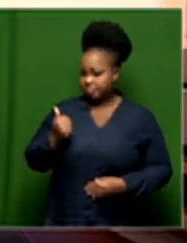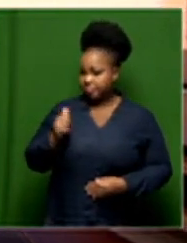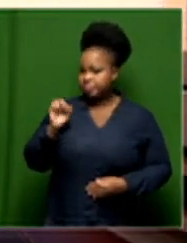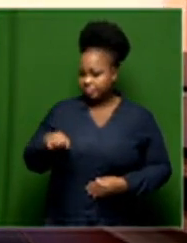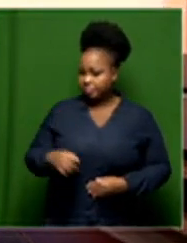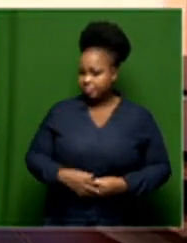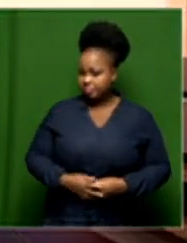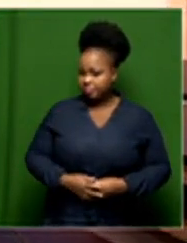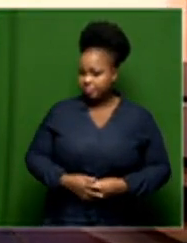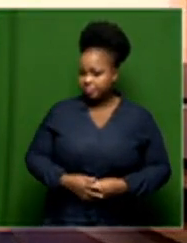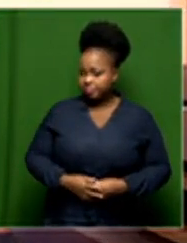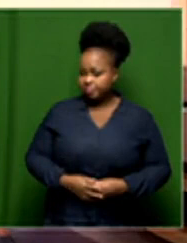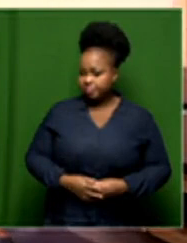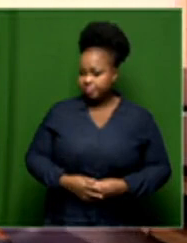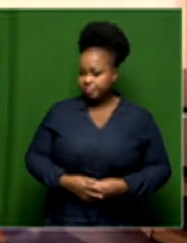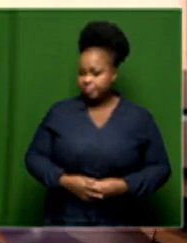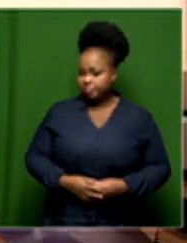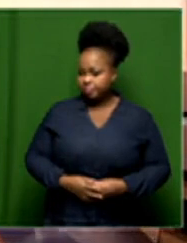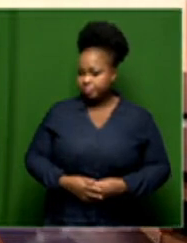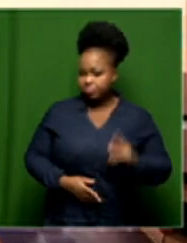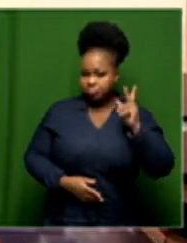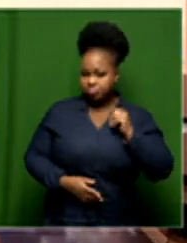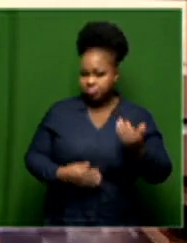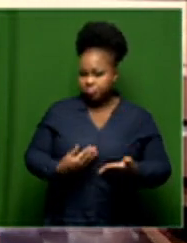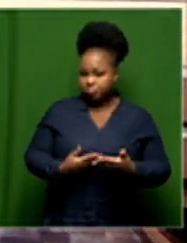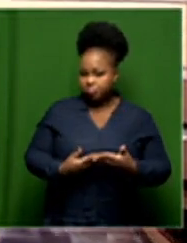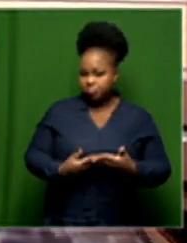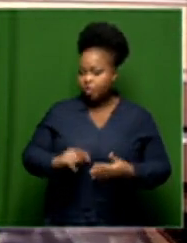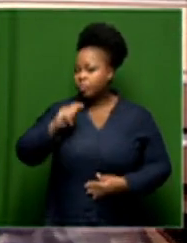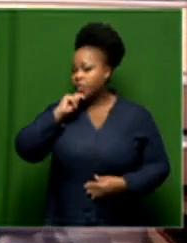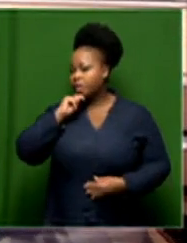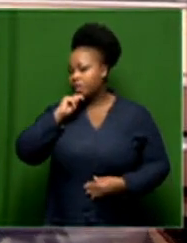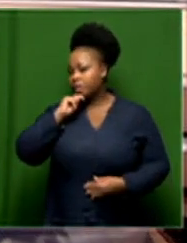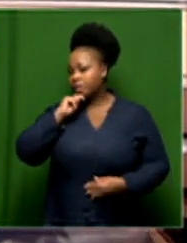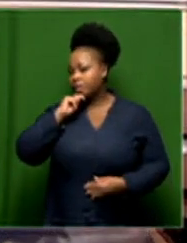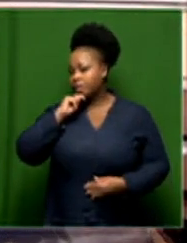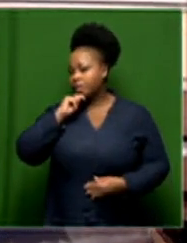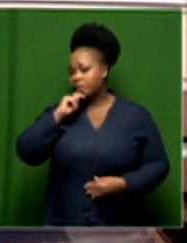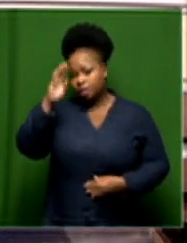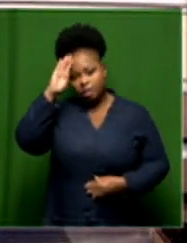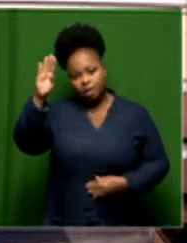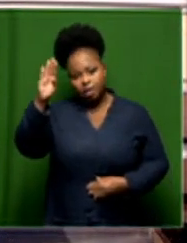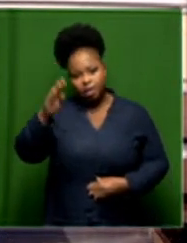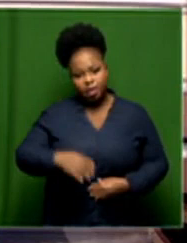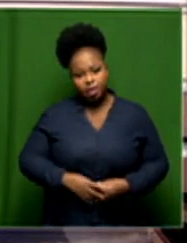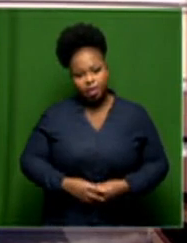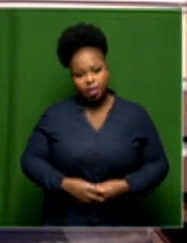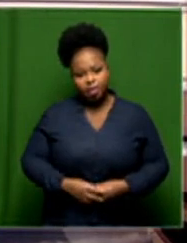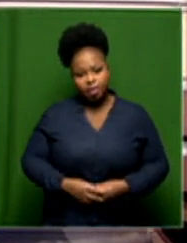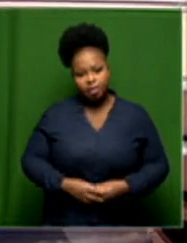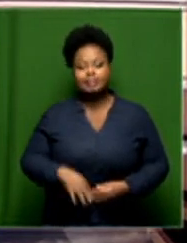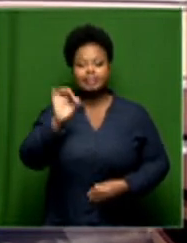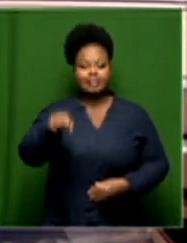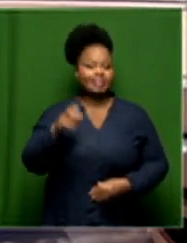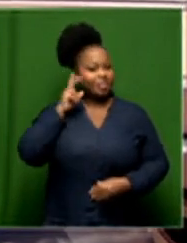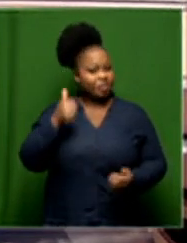you, Tasha. Go ahead. Can you hear me? Good morning. Hi, Tasha. Can you hear me? Yes,